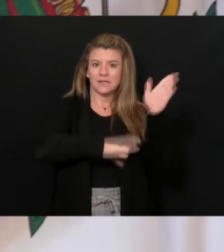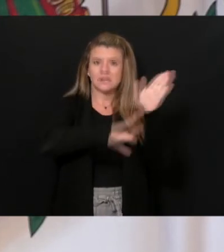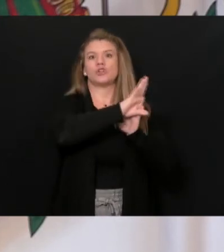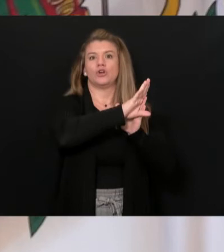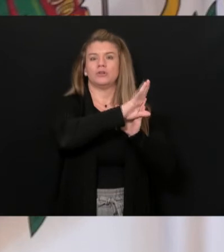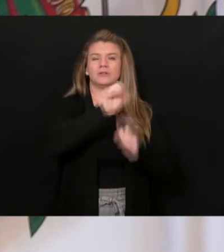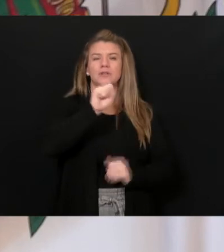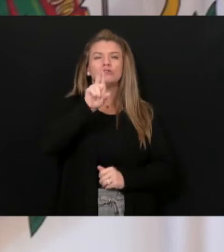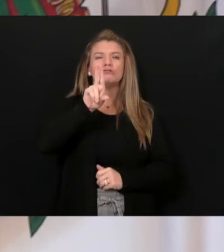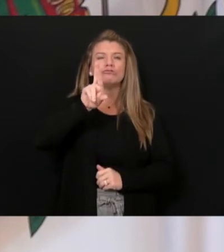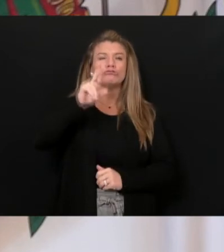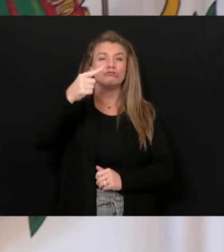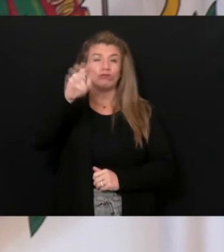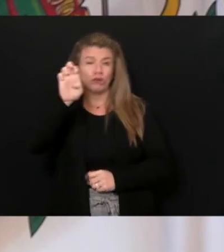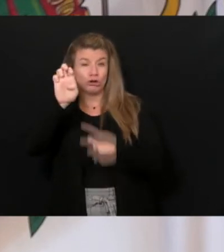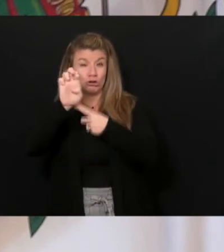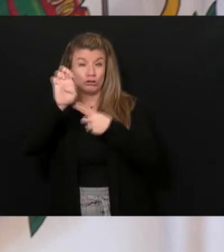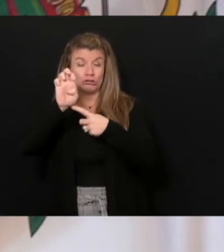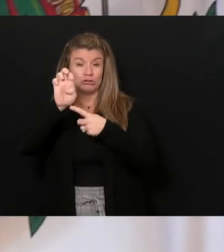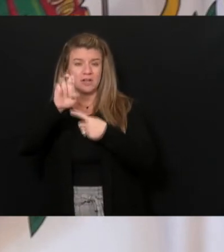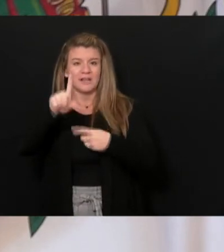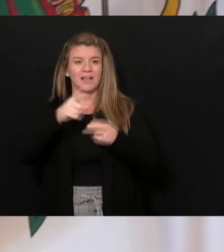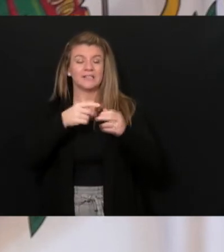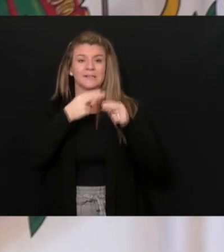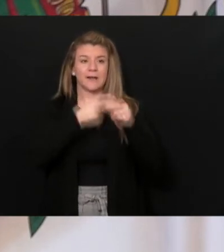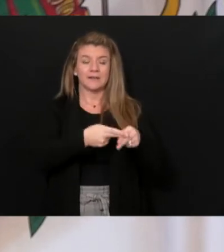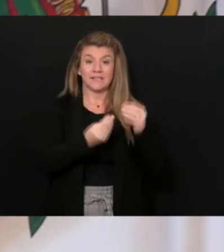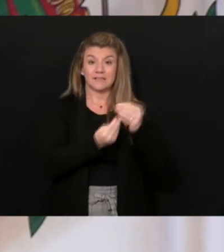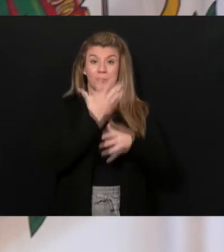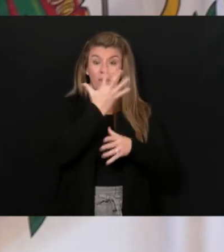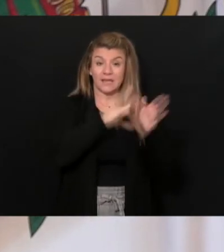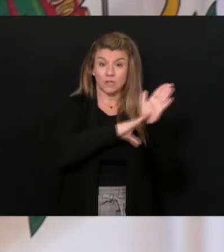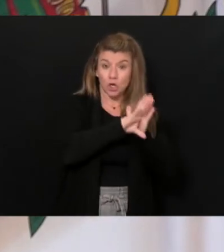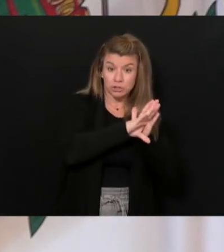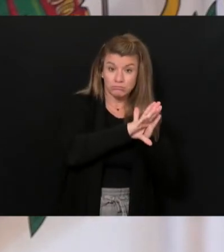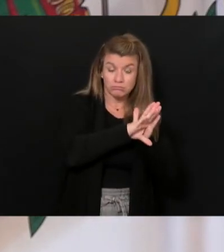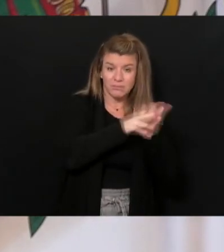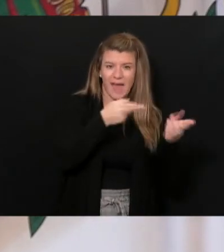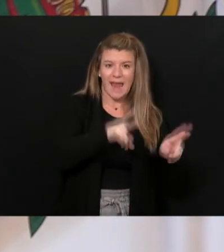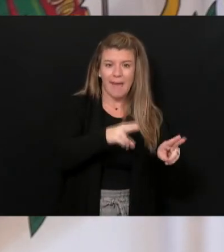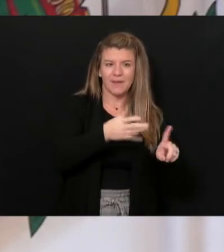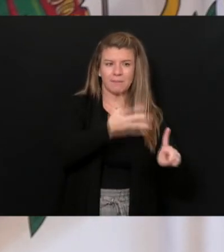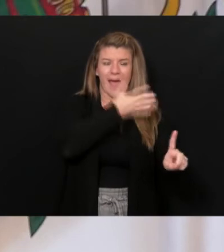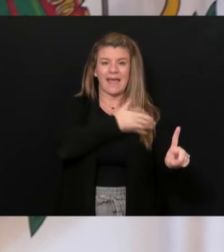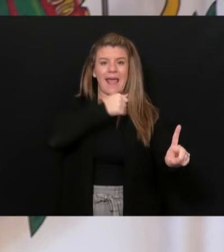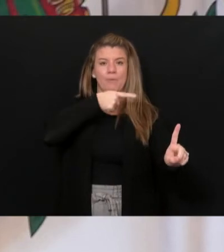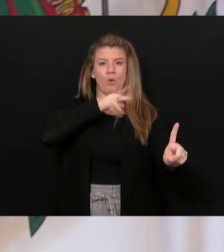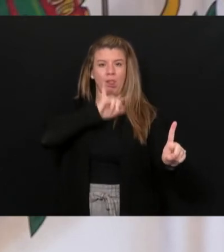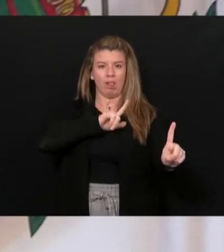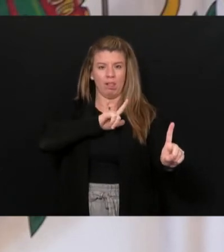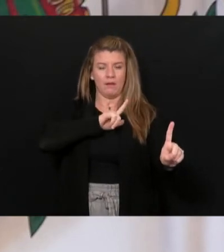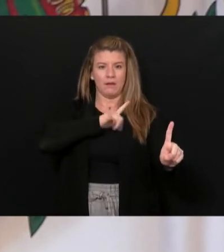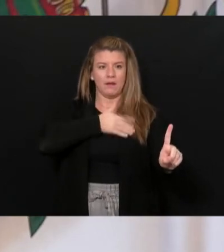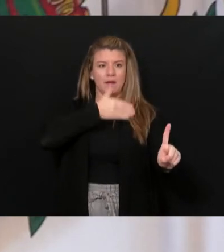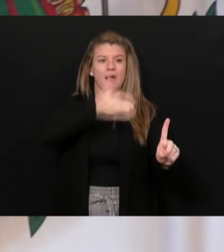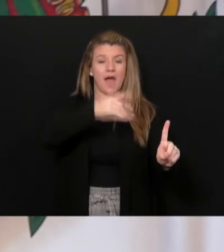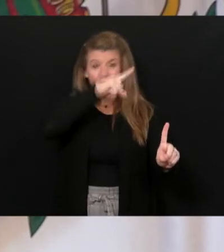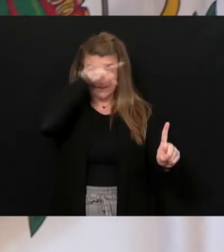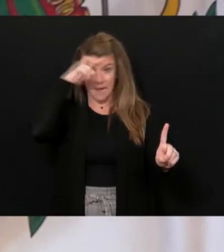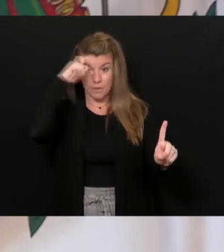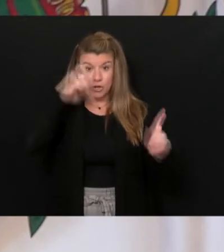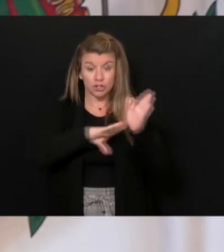have happened, from a spring surge that happened, way back in April or whatever, to a summer